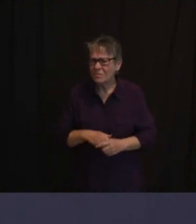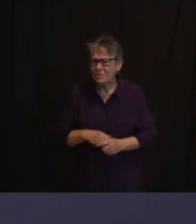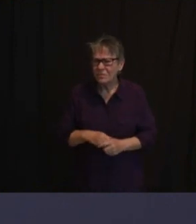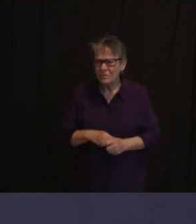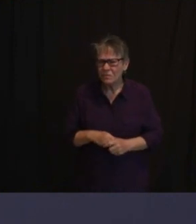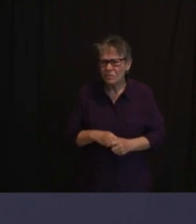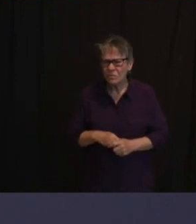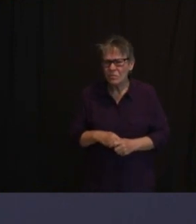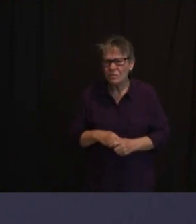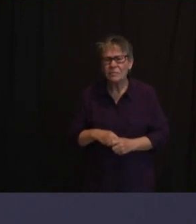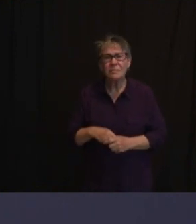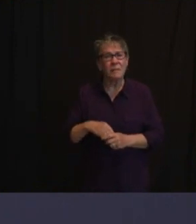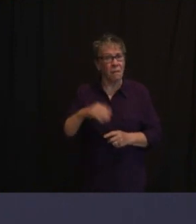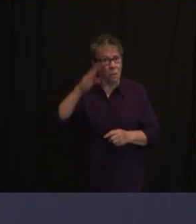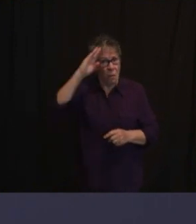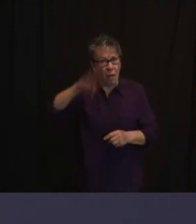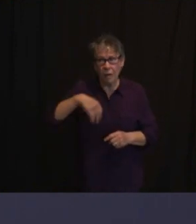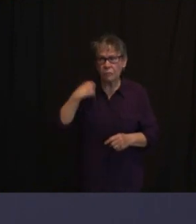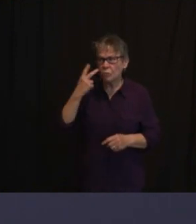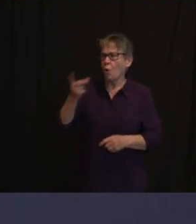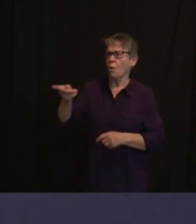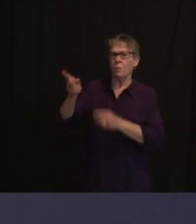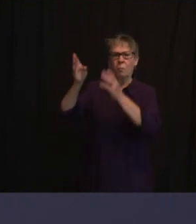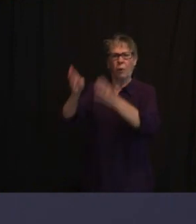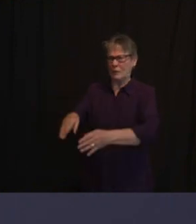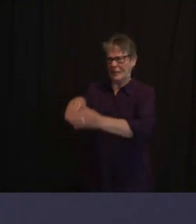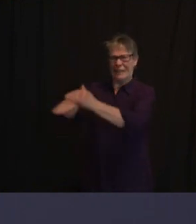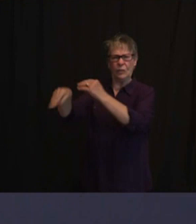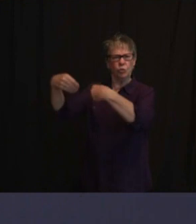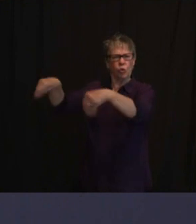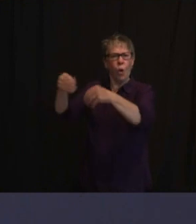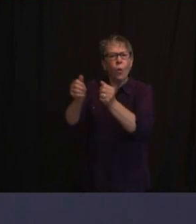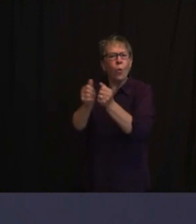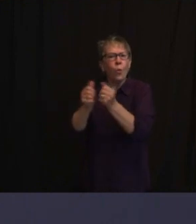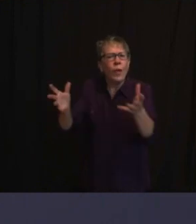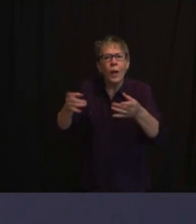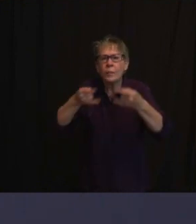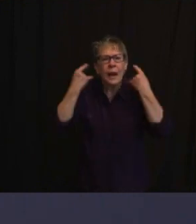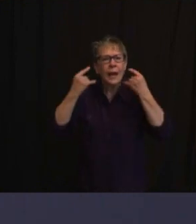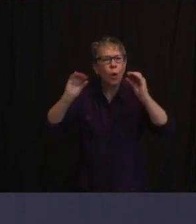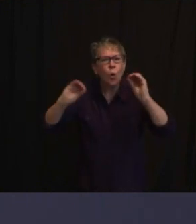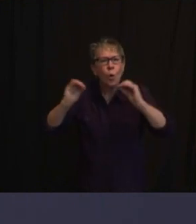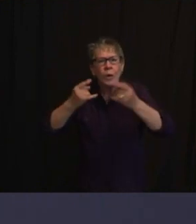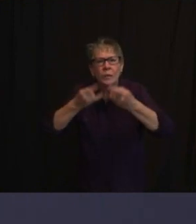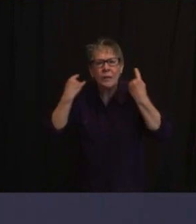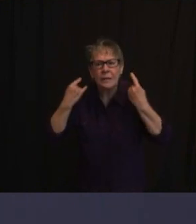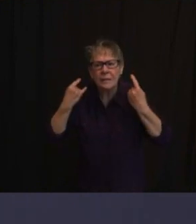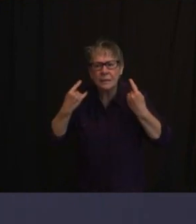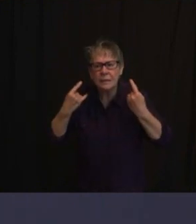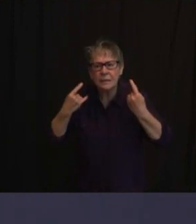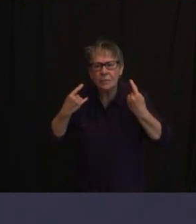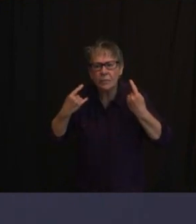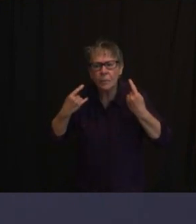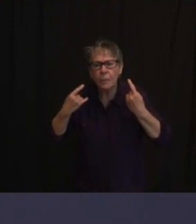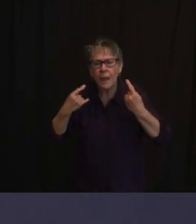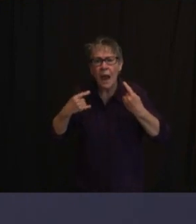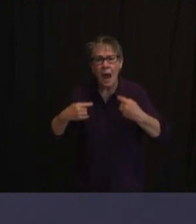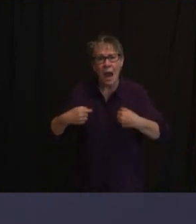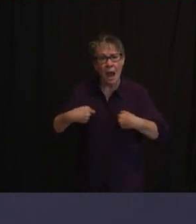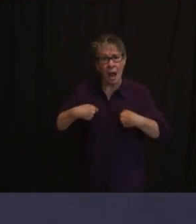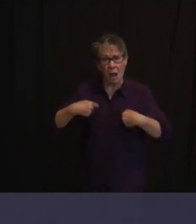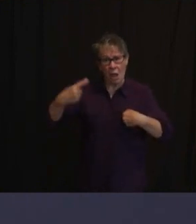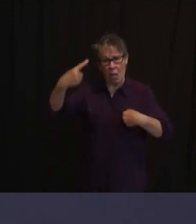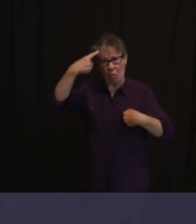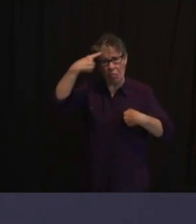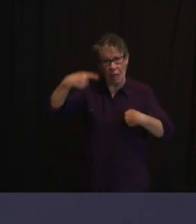be afraid? I know the colonel is armed. He would not have a problem making a comment, but for those of